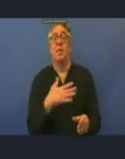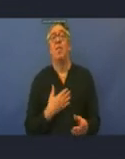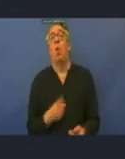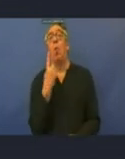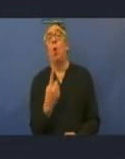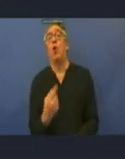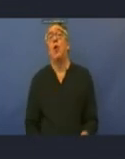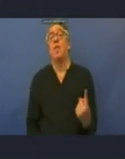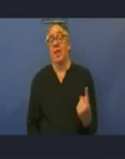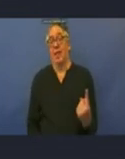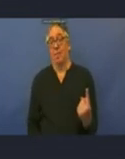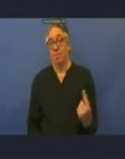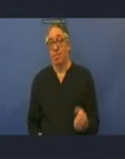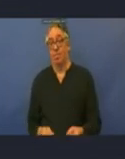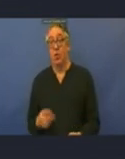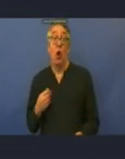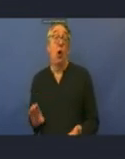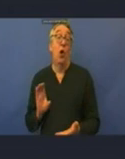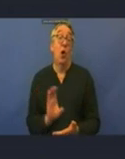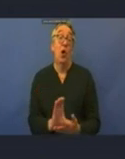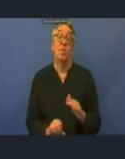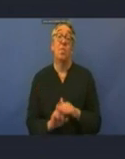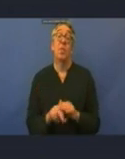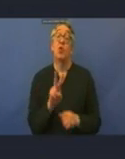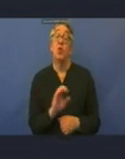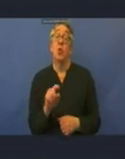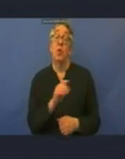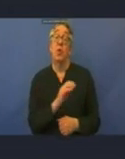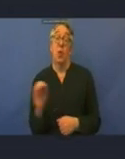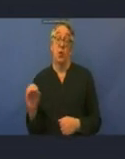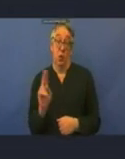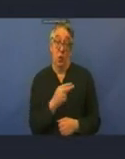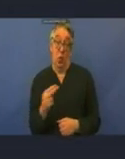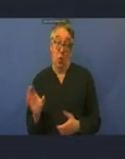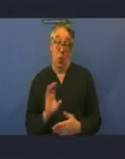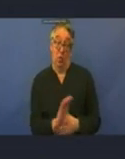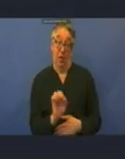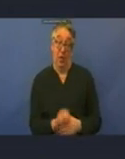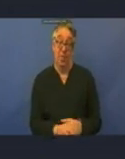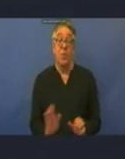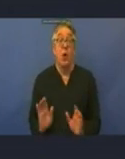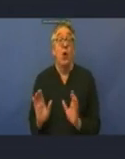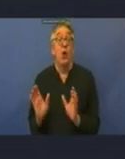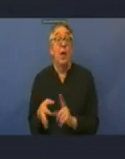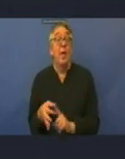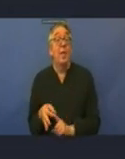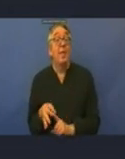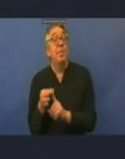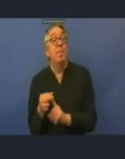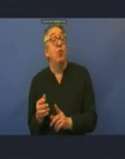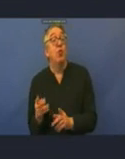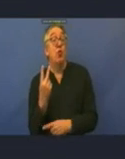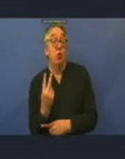this type of event would be 200,000 euros. And then we have the Type 2 European local event, so it's